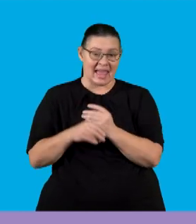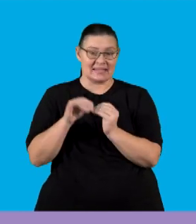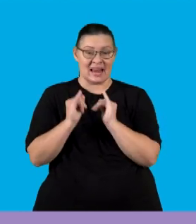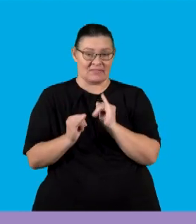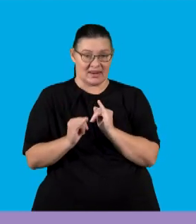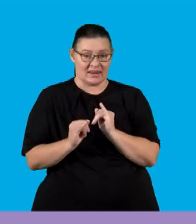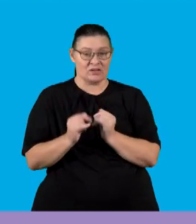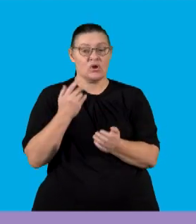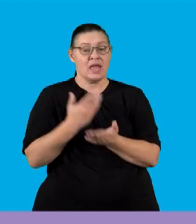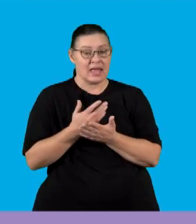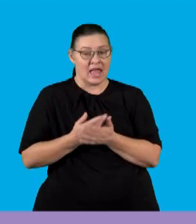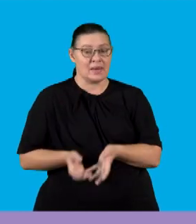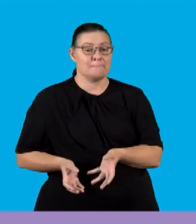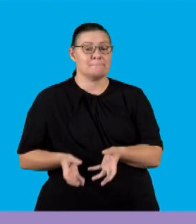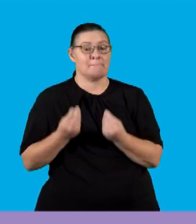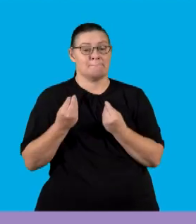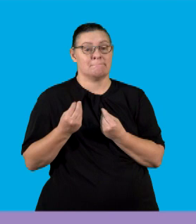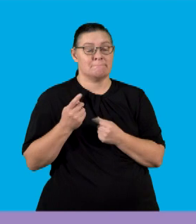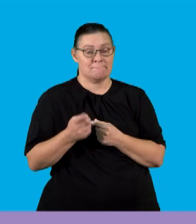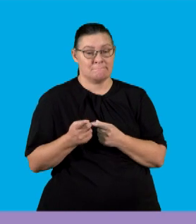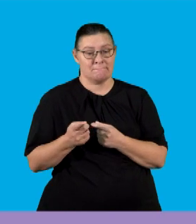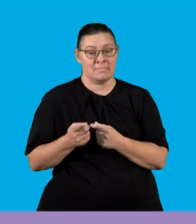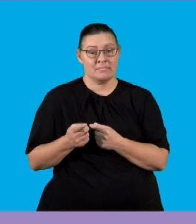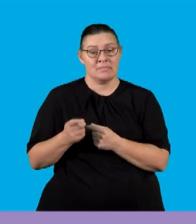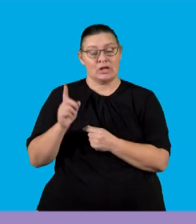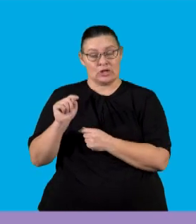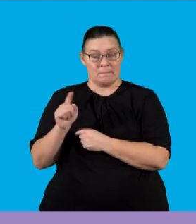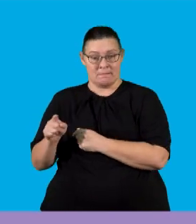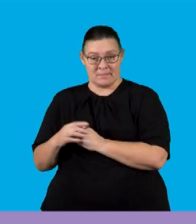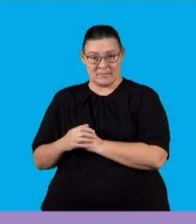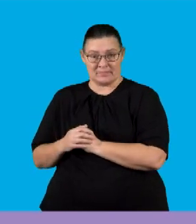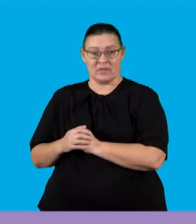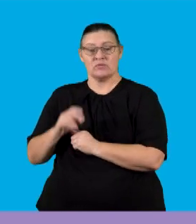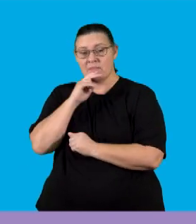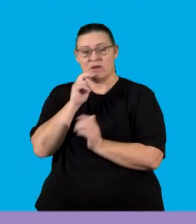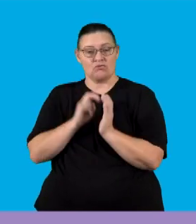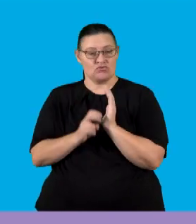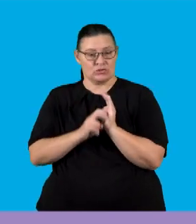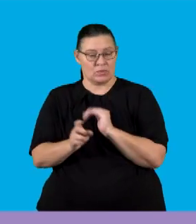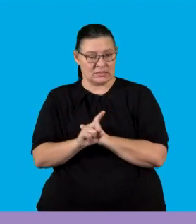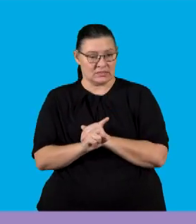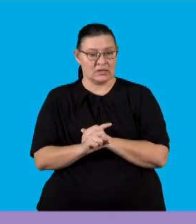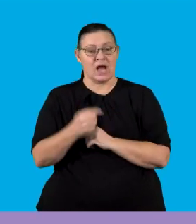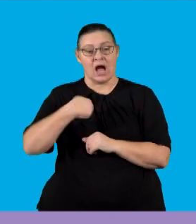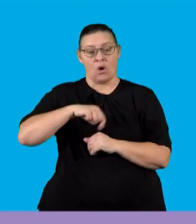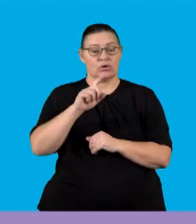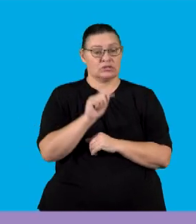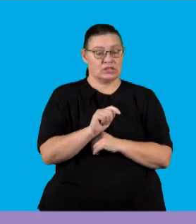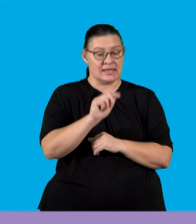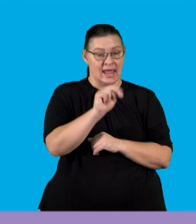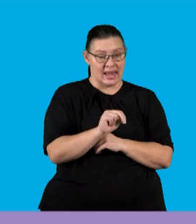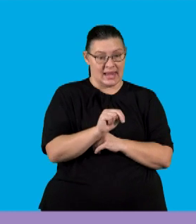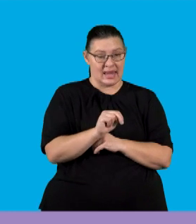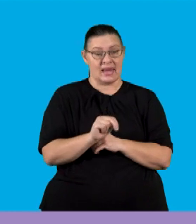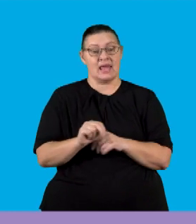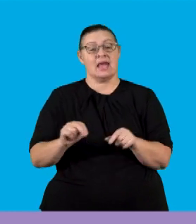means our rule is that term number, or the constant difference rather, multiplied by that term number, and we are